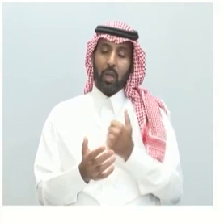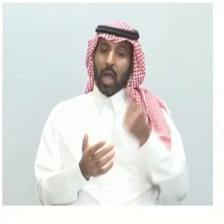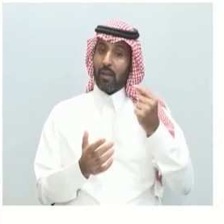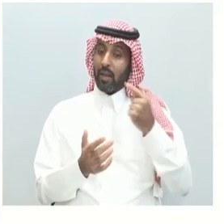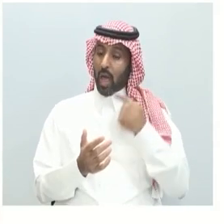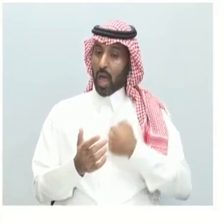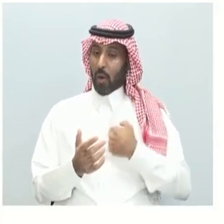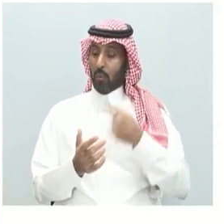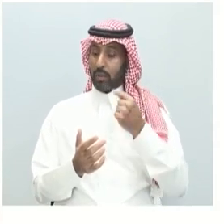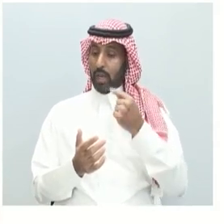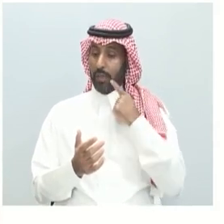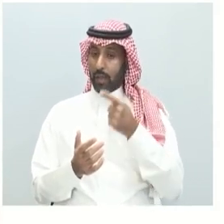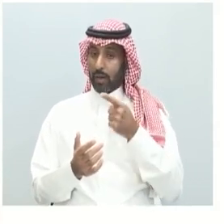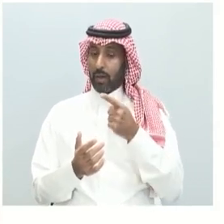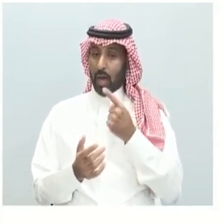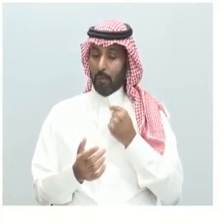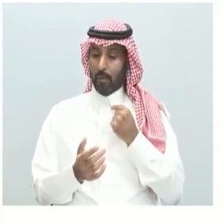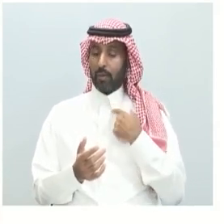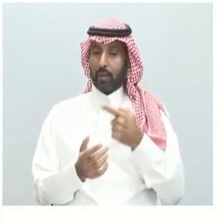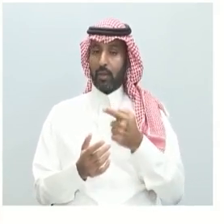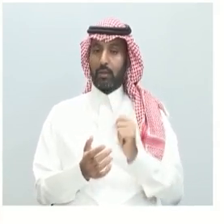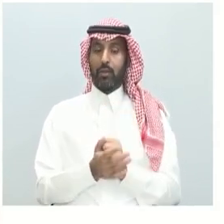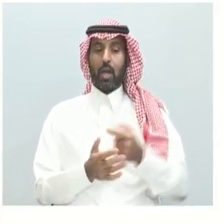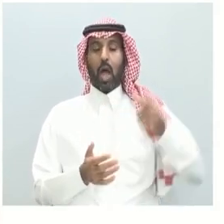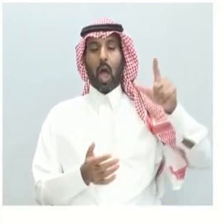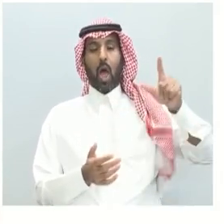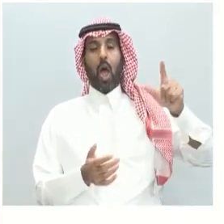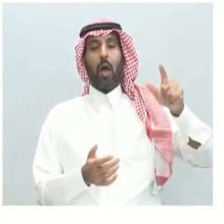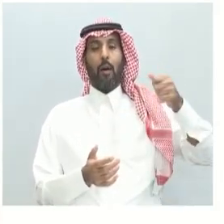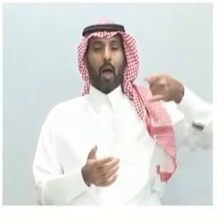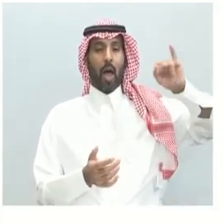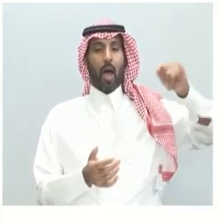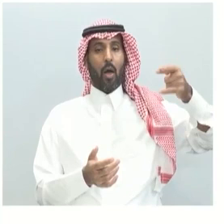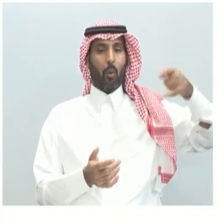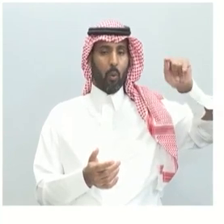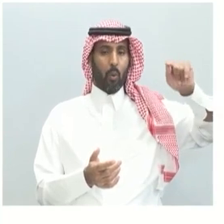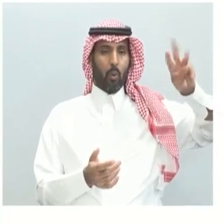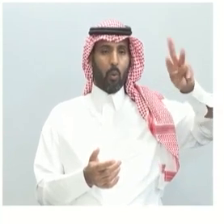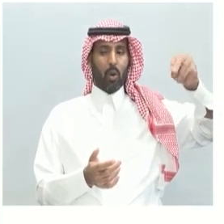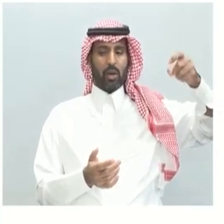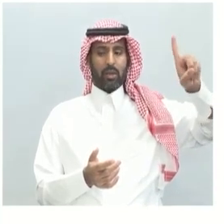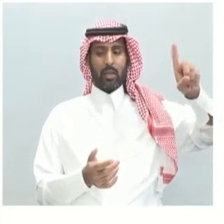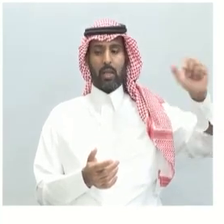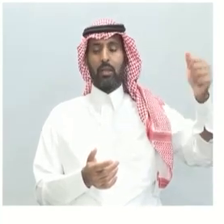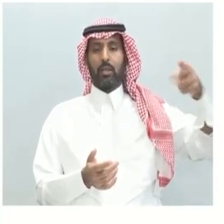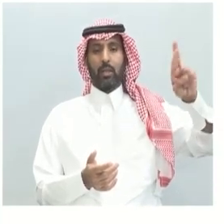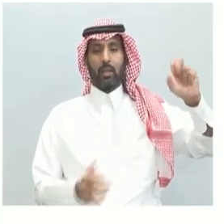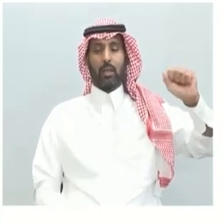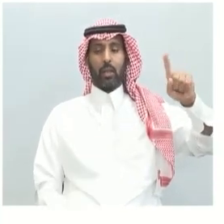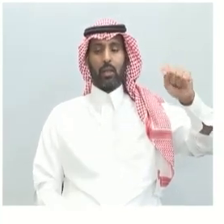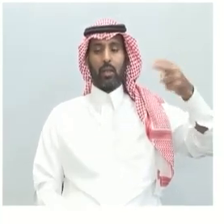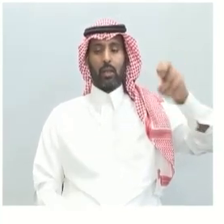we use I'd rather. Of course, I'd rather is a short for I would rather to talk about preferences. When you